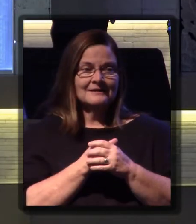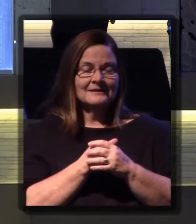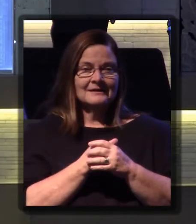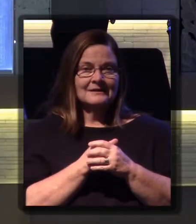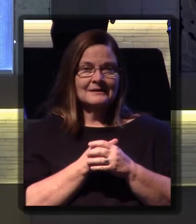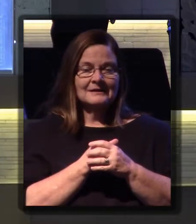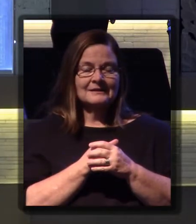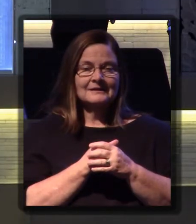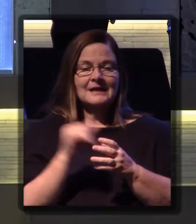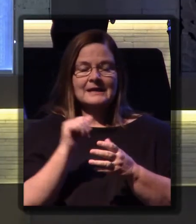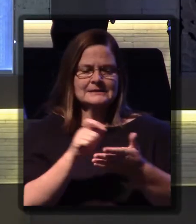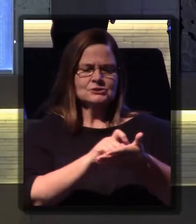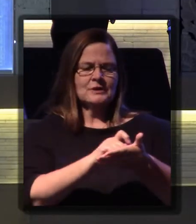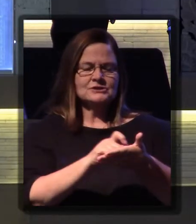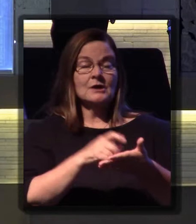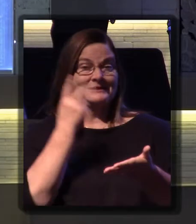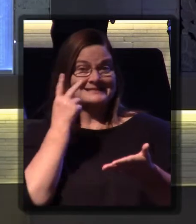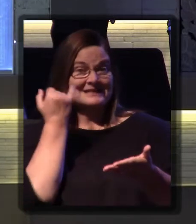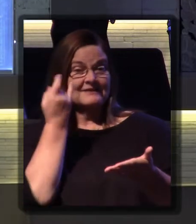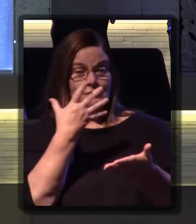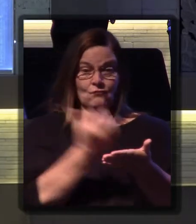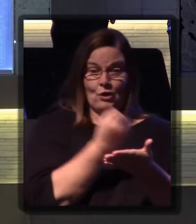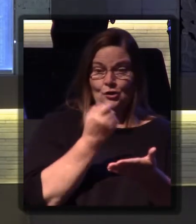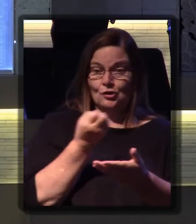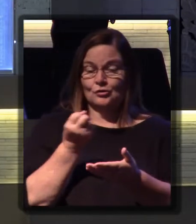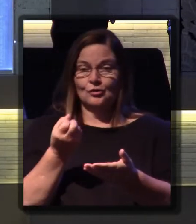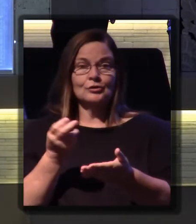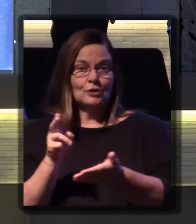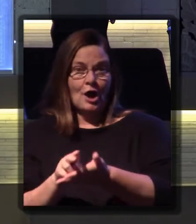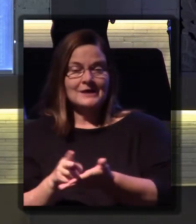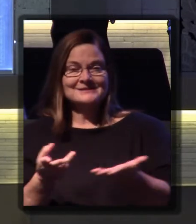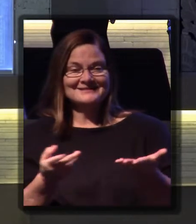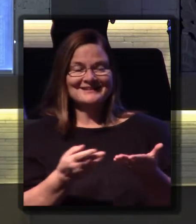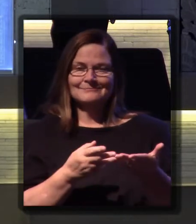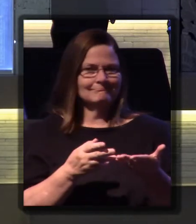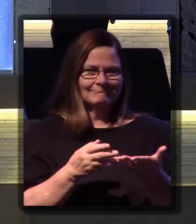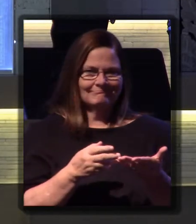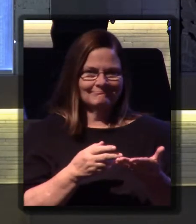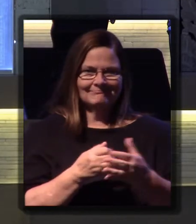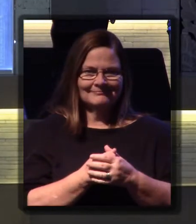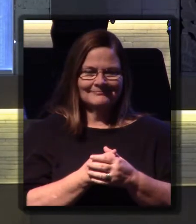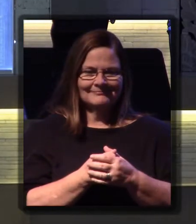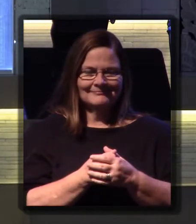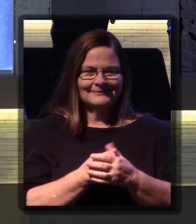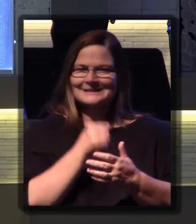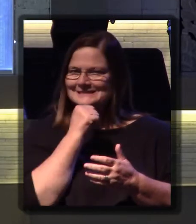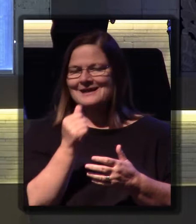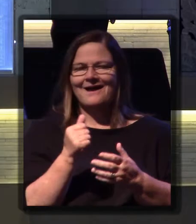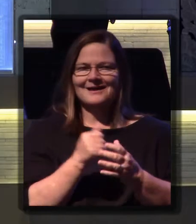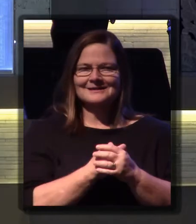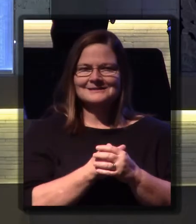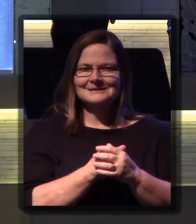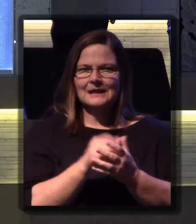you can know which path you're on. It's not one of those scratch cards where you got to see if you won